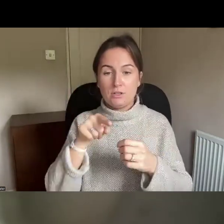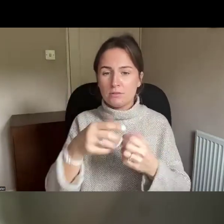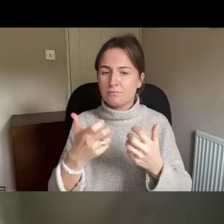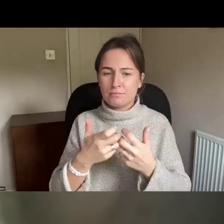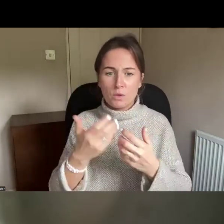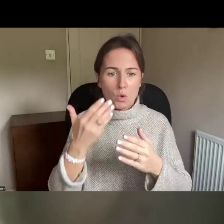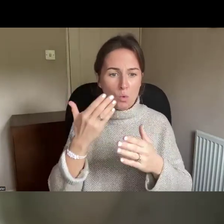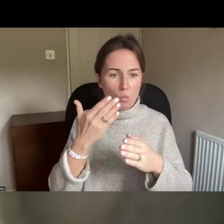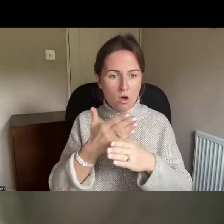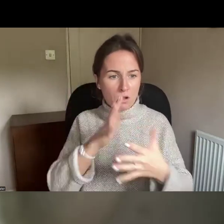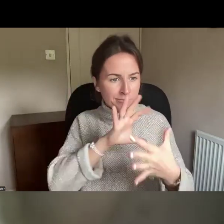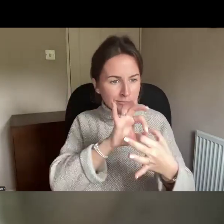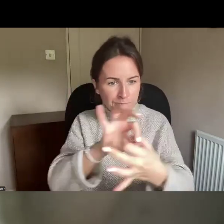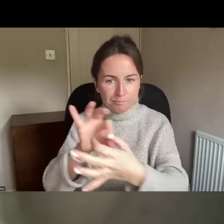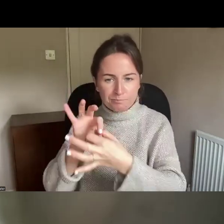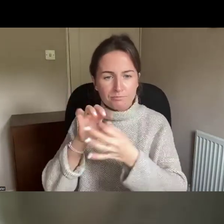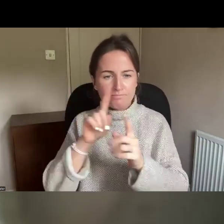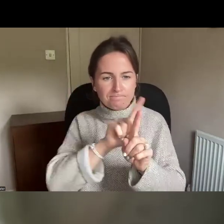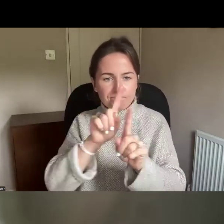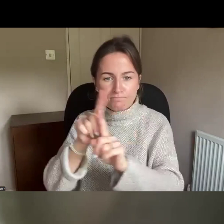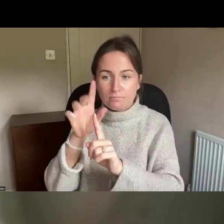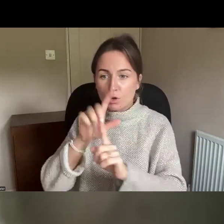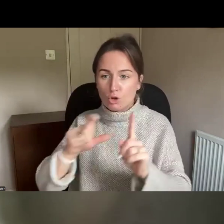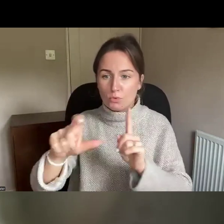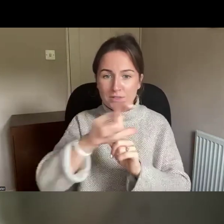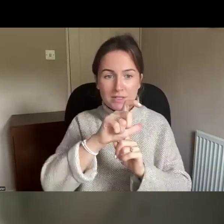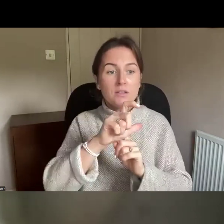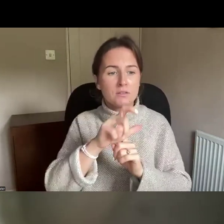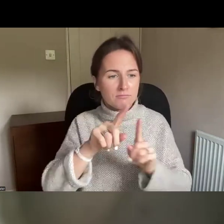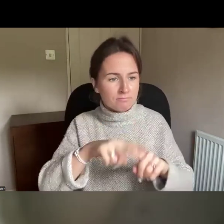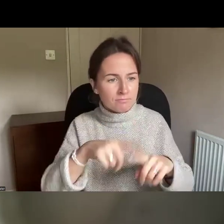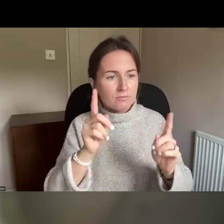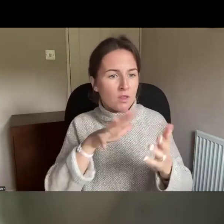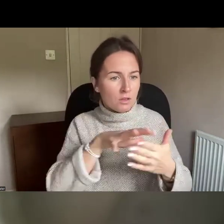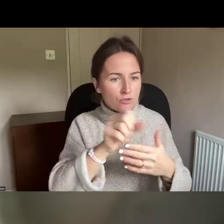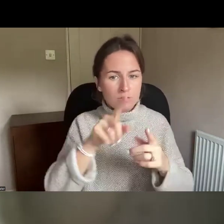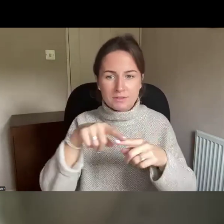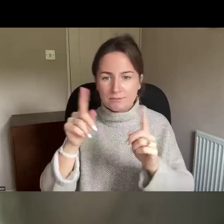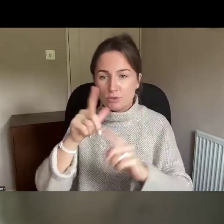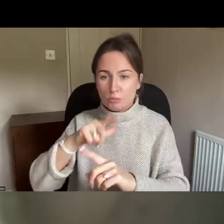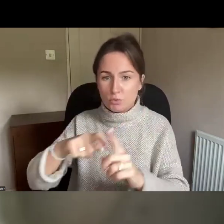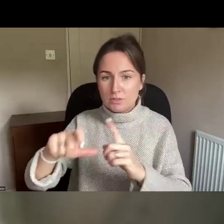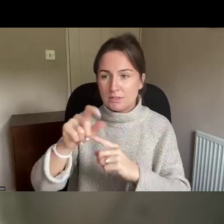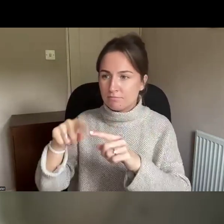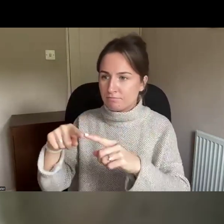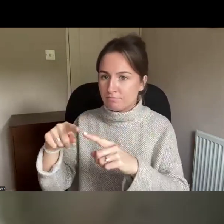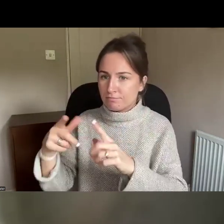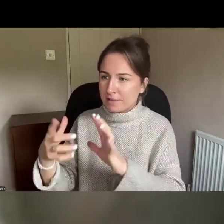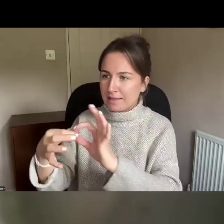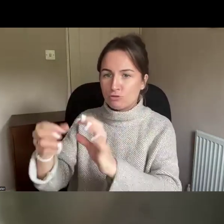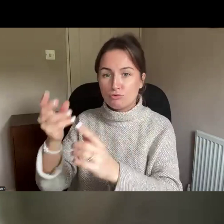within communities and culture and creativity within communities.